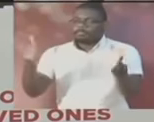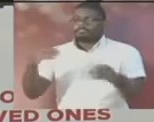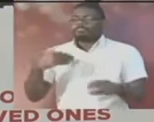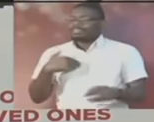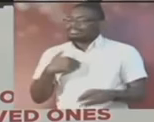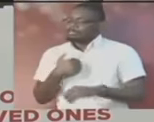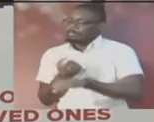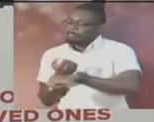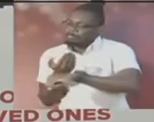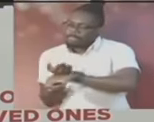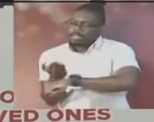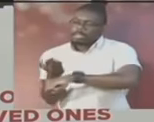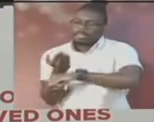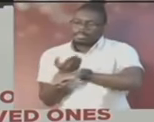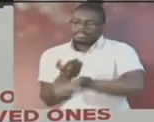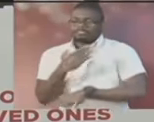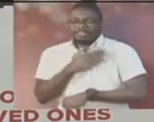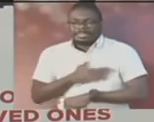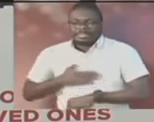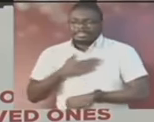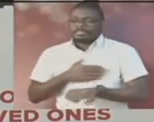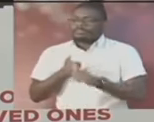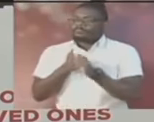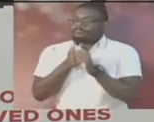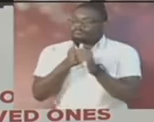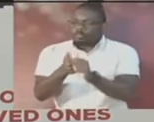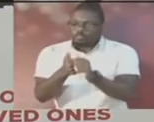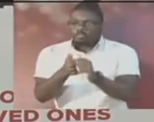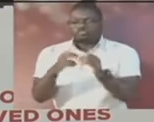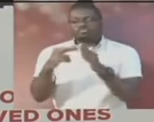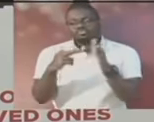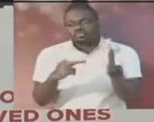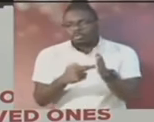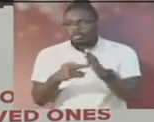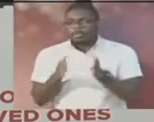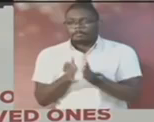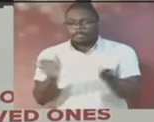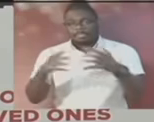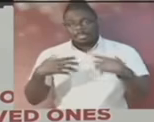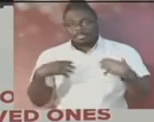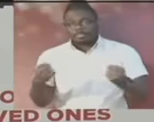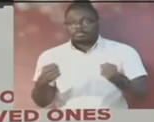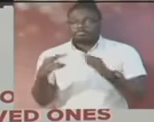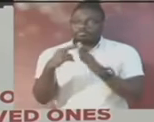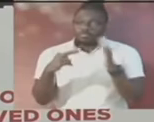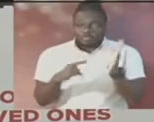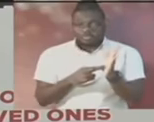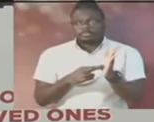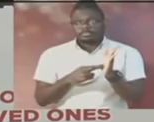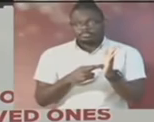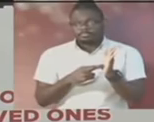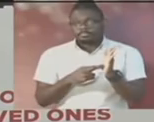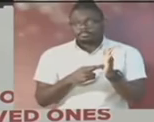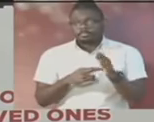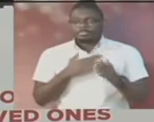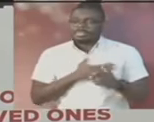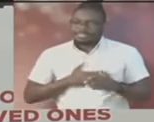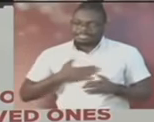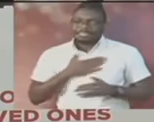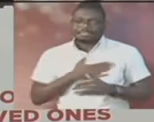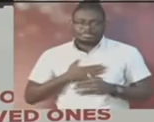to the COVID-19 mitigation measures, COVID-19 prevention measures. Please,